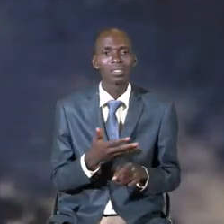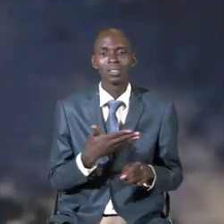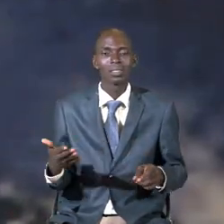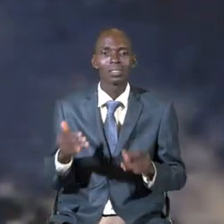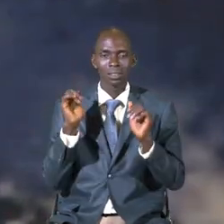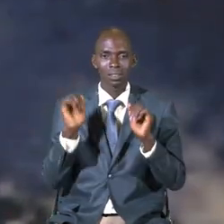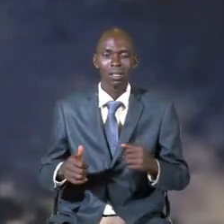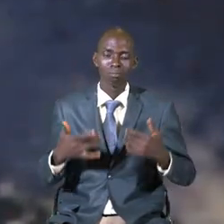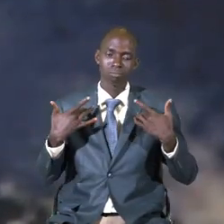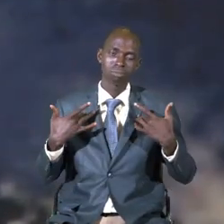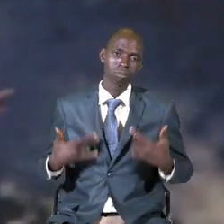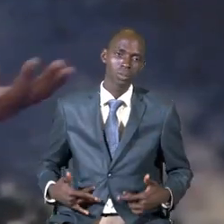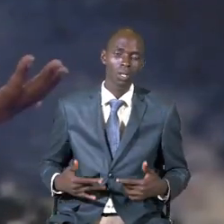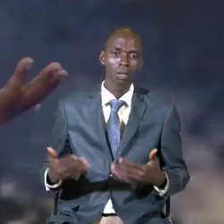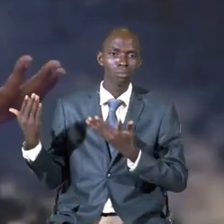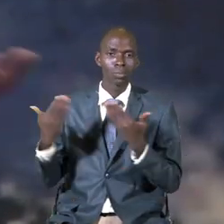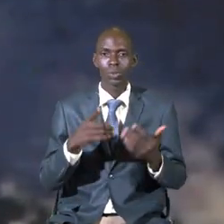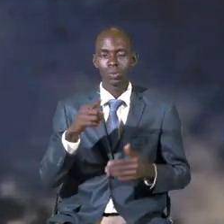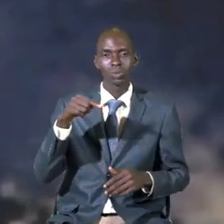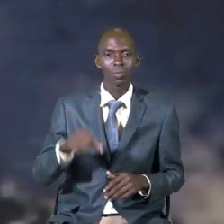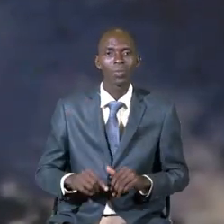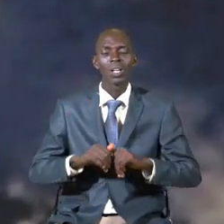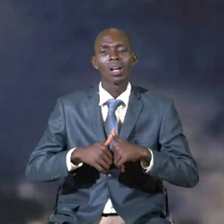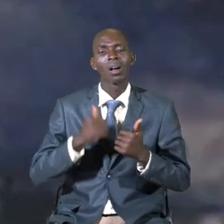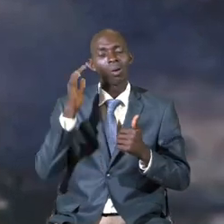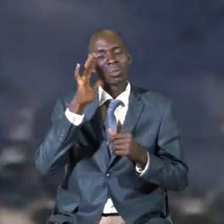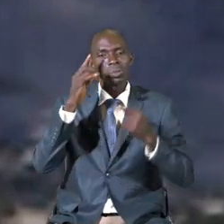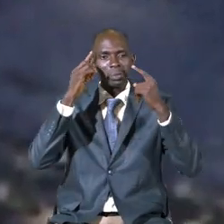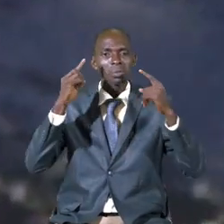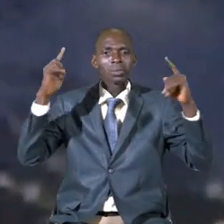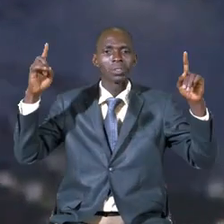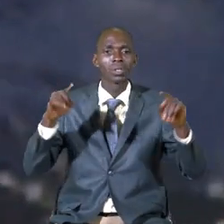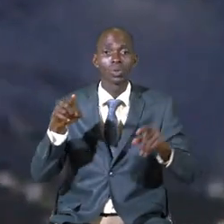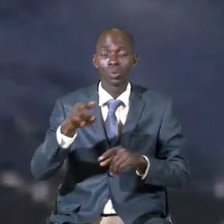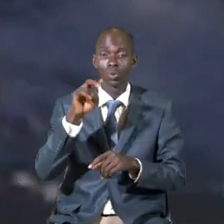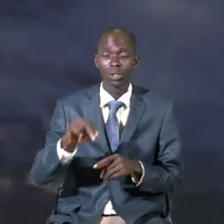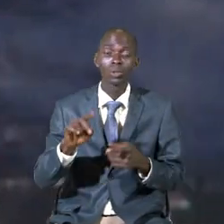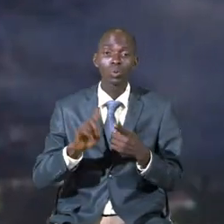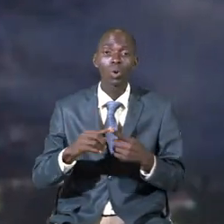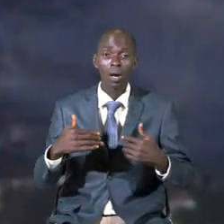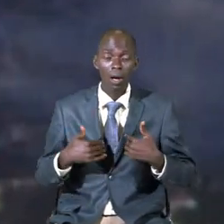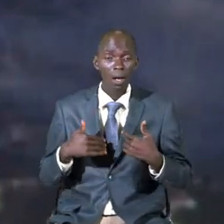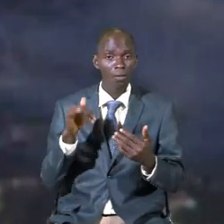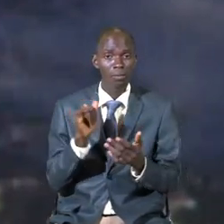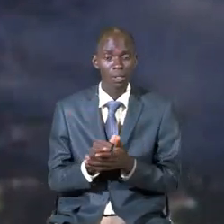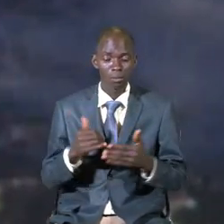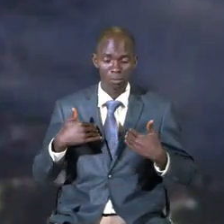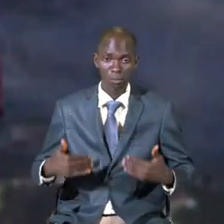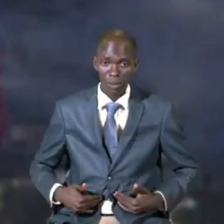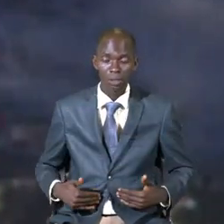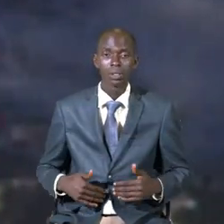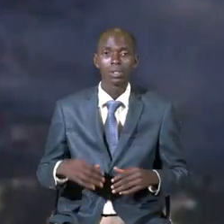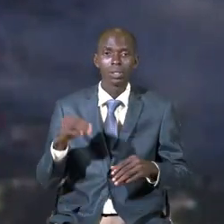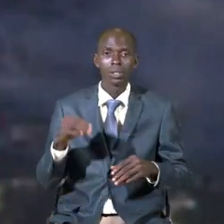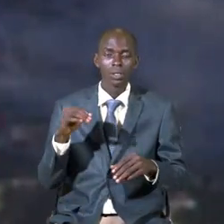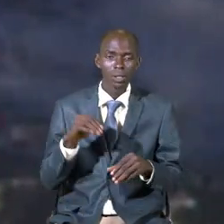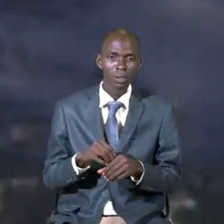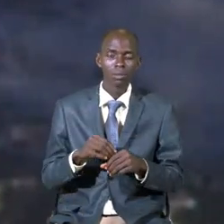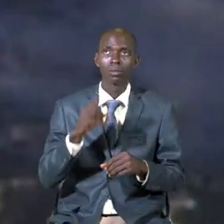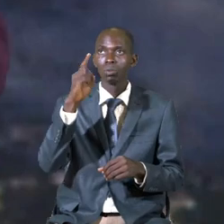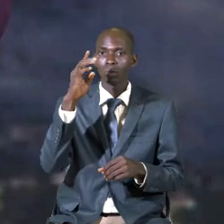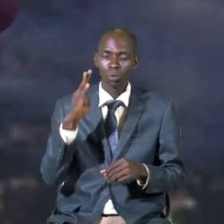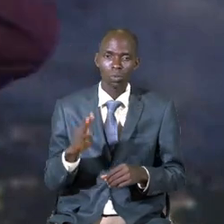you and bring you down how you make it you need to have that body in god's possession